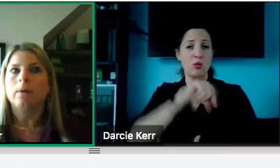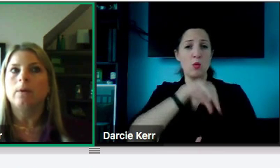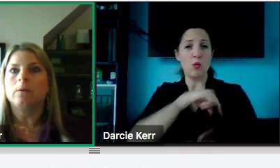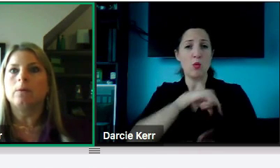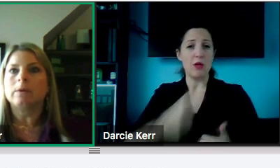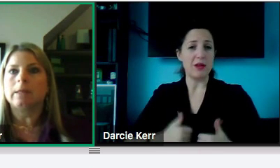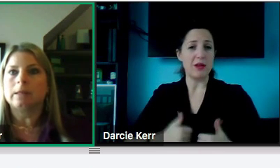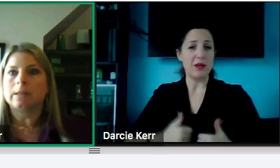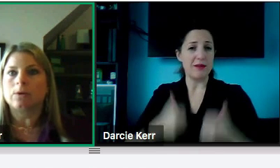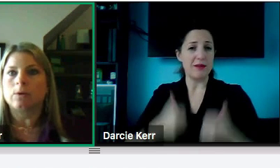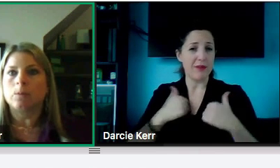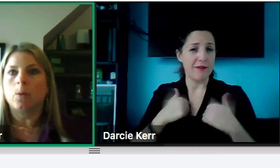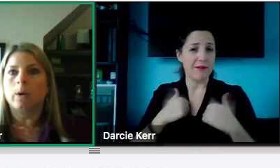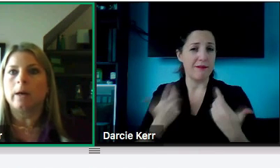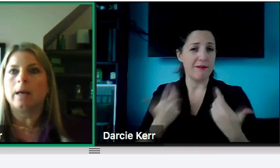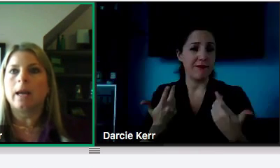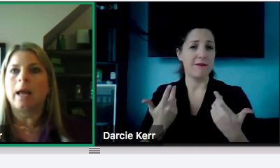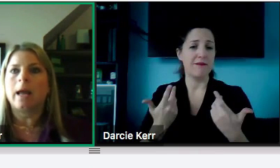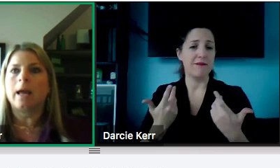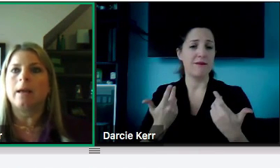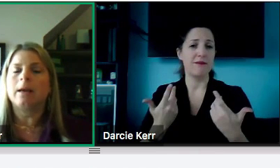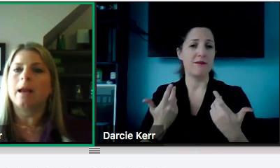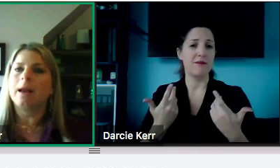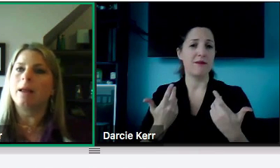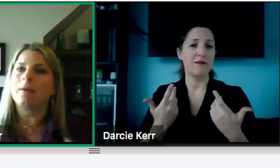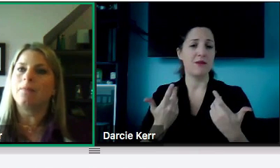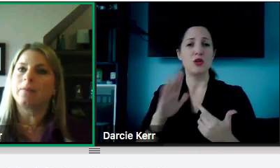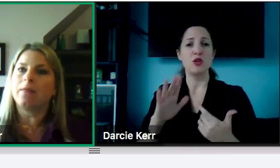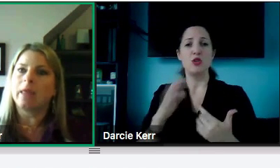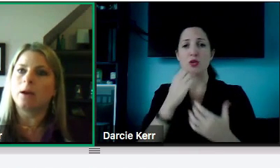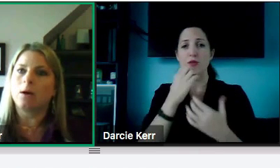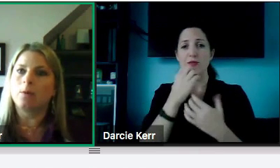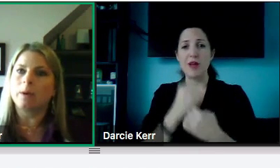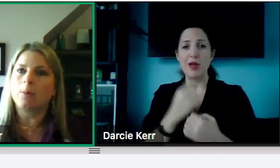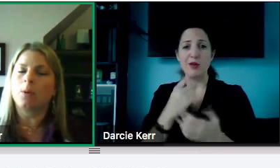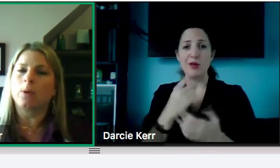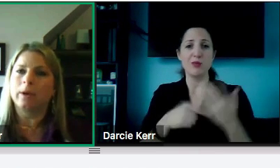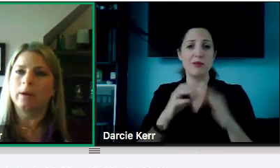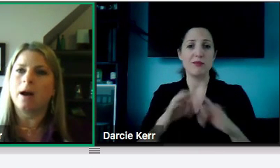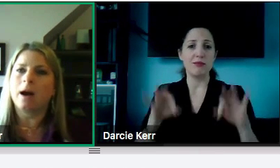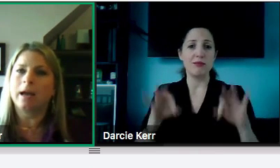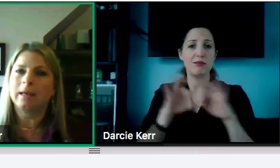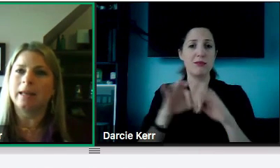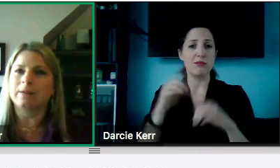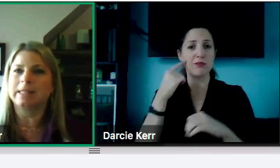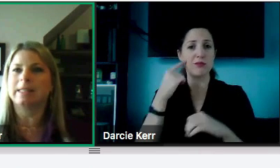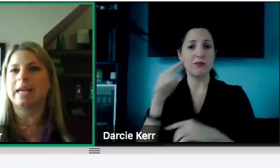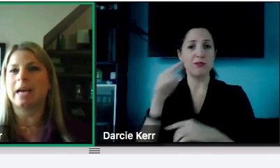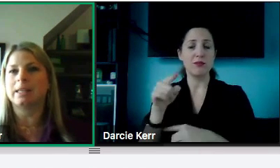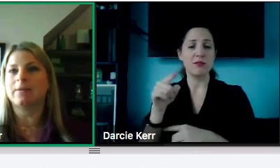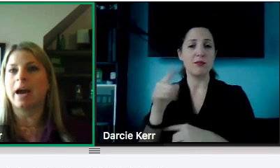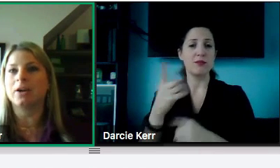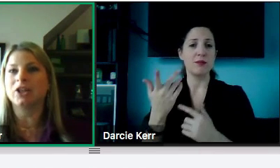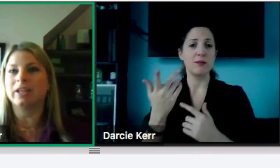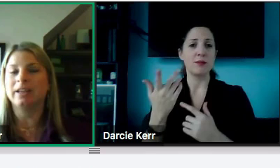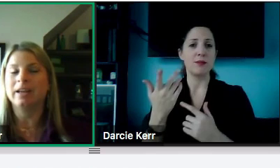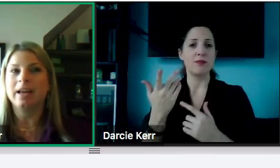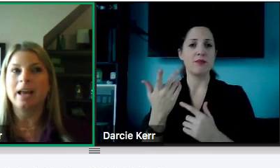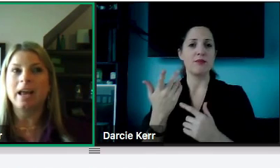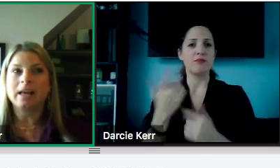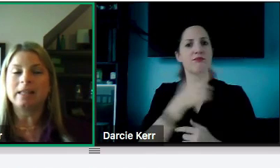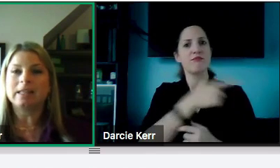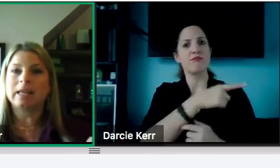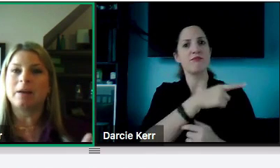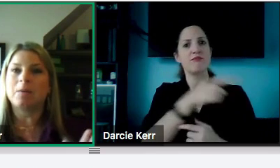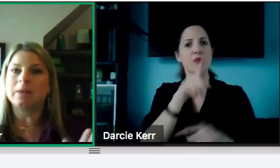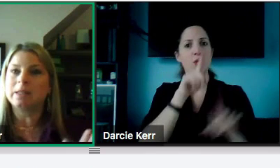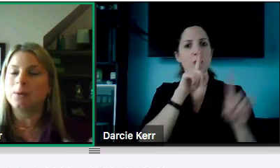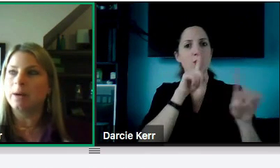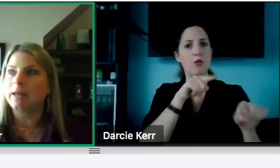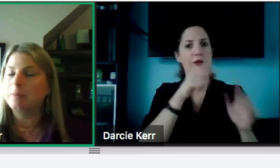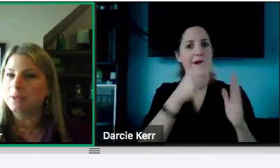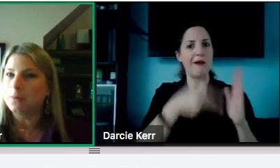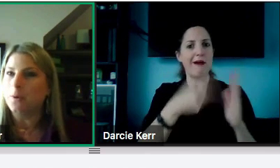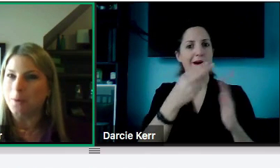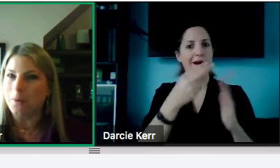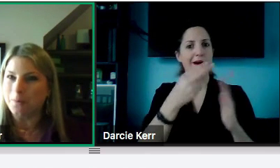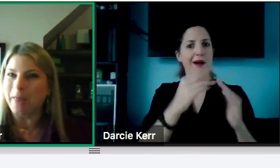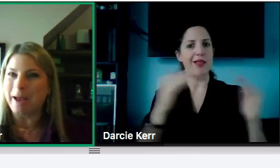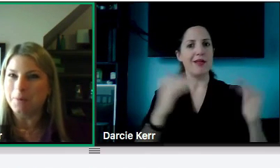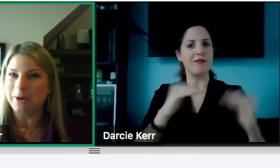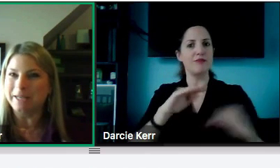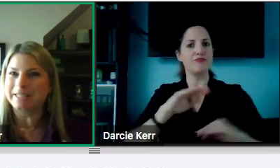know, those things that are important. And they reported high levels of satisfaction. So